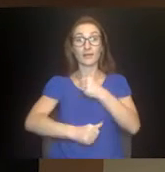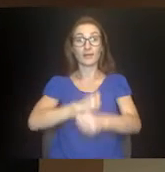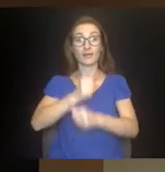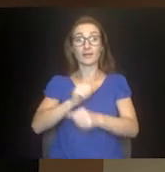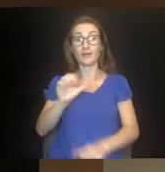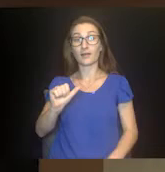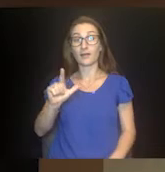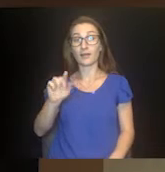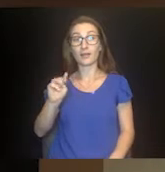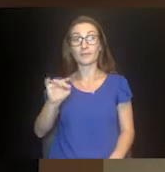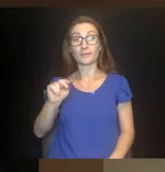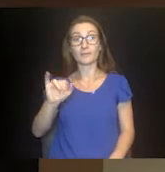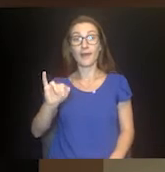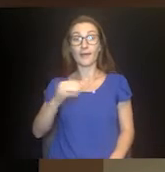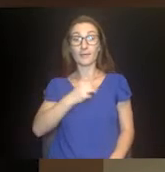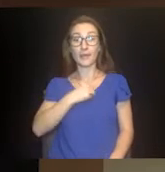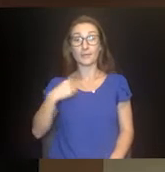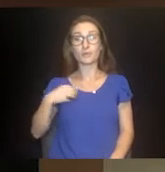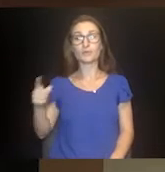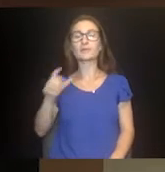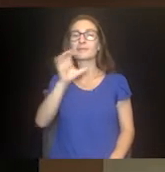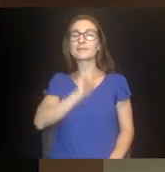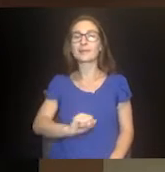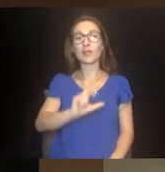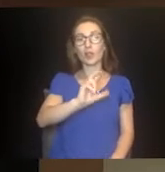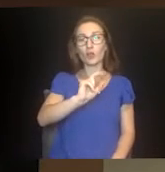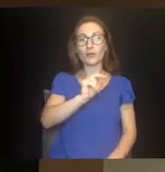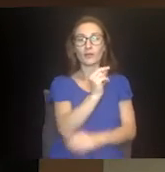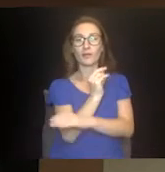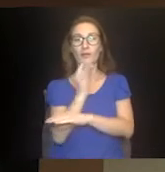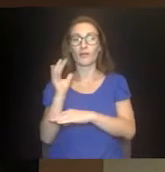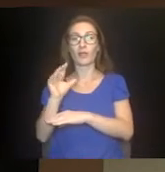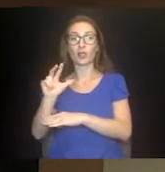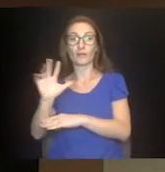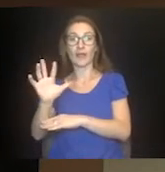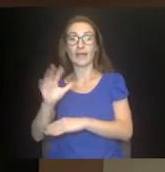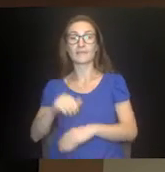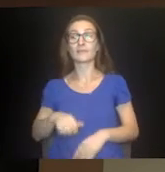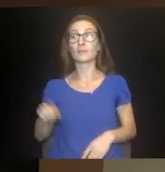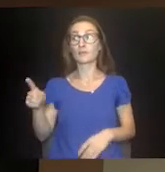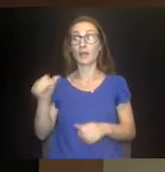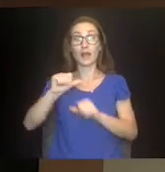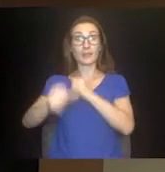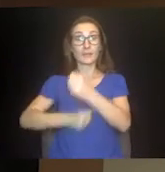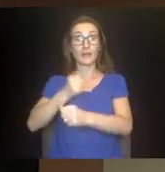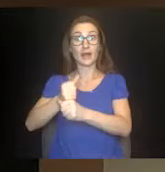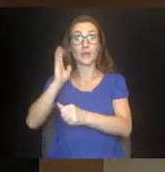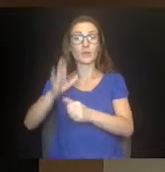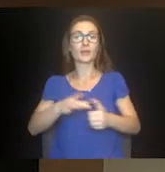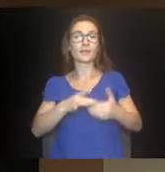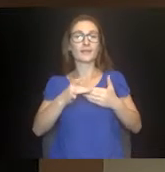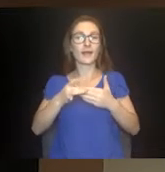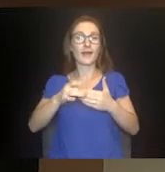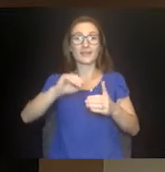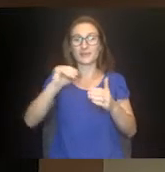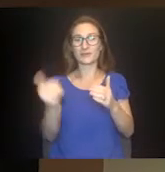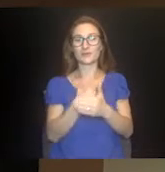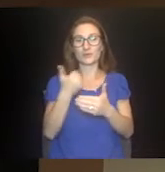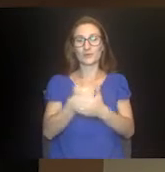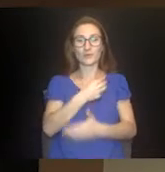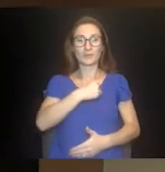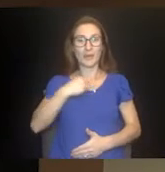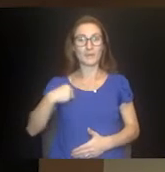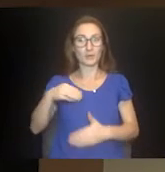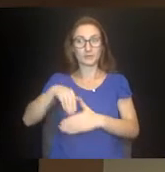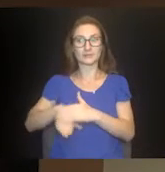members who are 30 to 35. So my alumni members, they guide the ones under them who